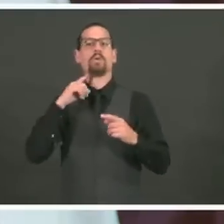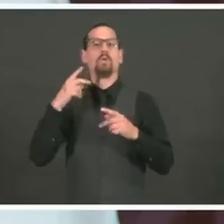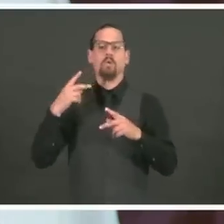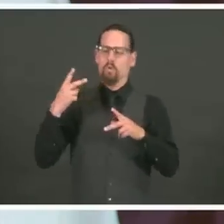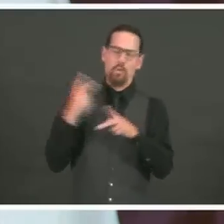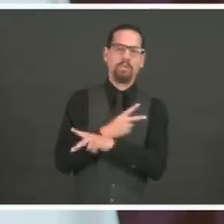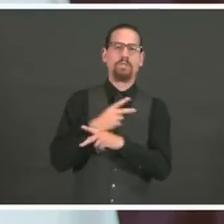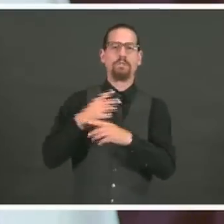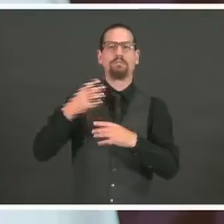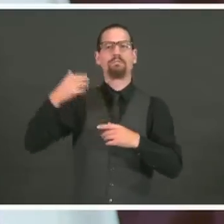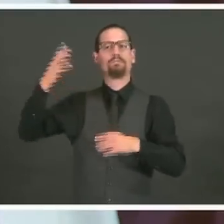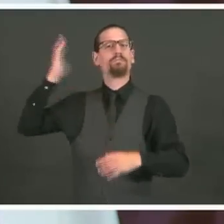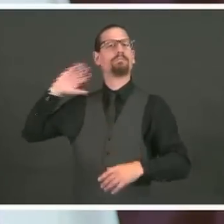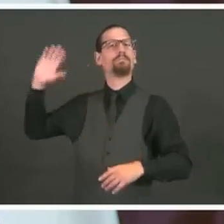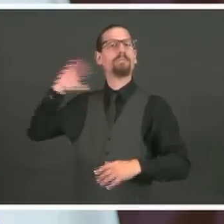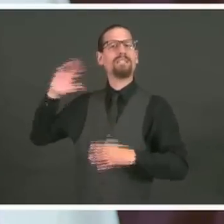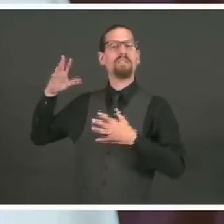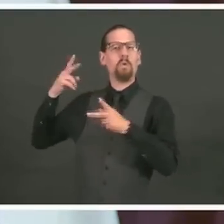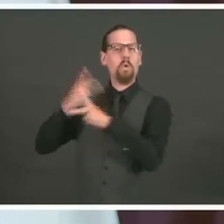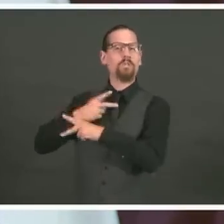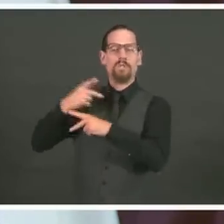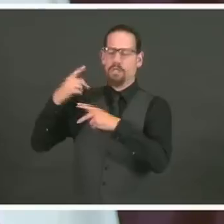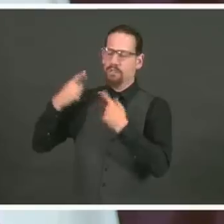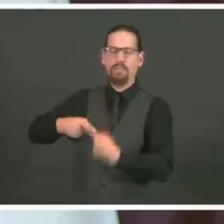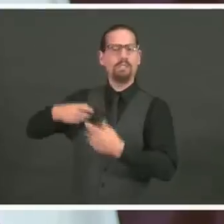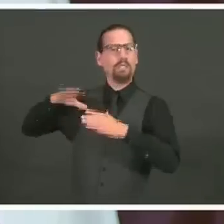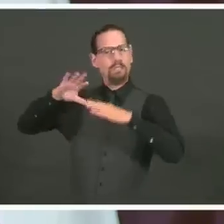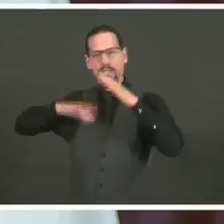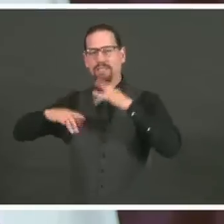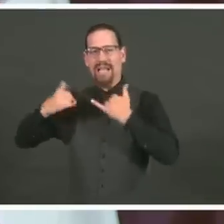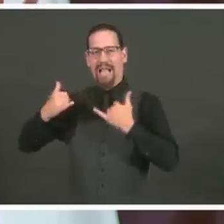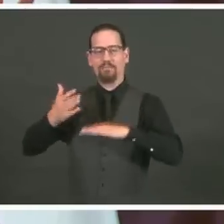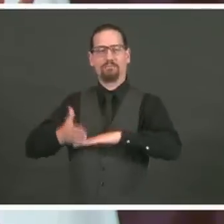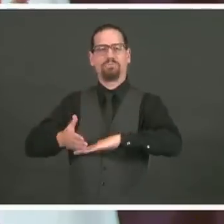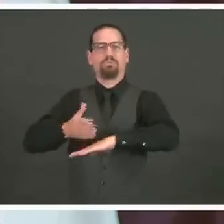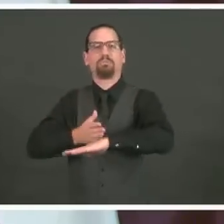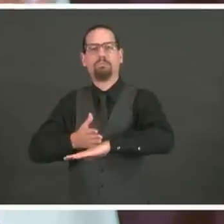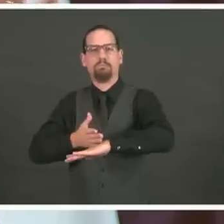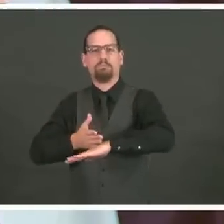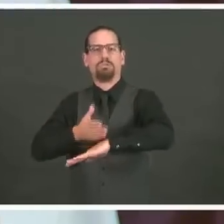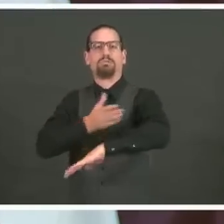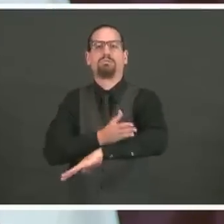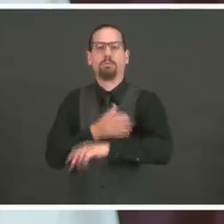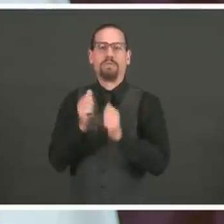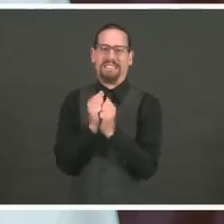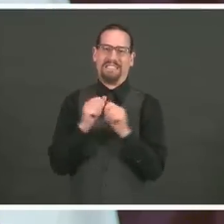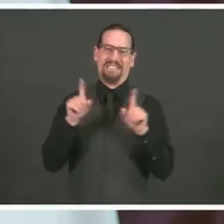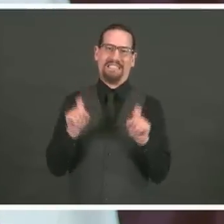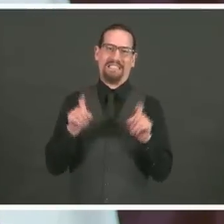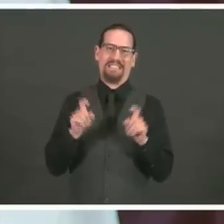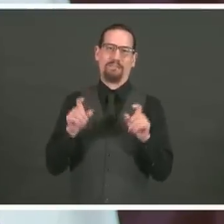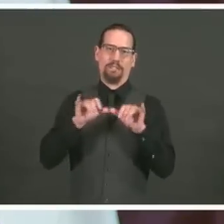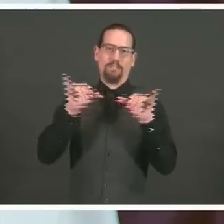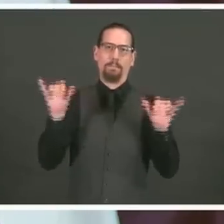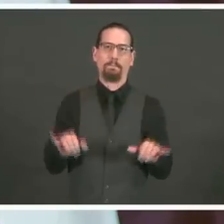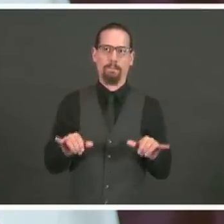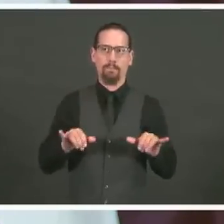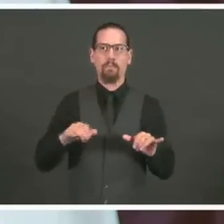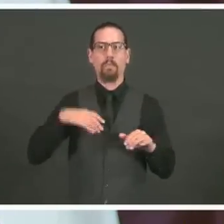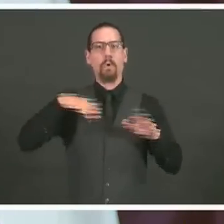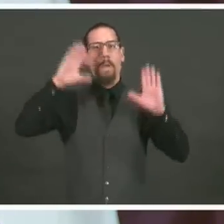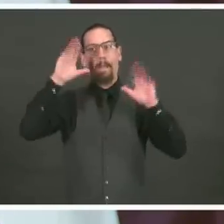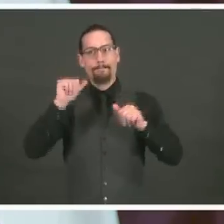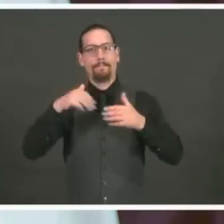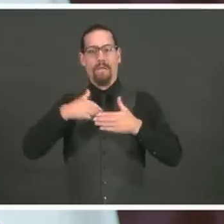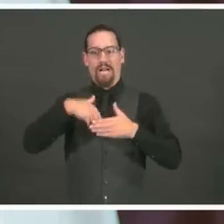We're much better now on test turnaround time than we were a month ago, and a month from now I expect us to be even better.